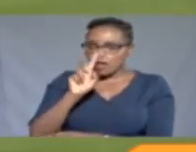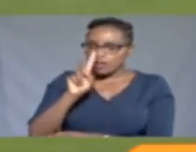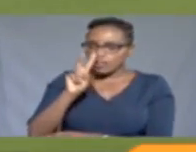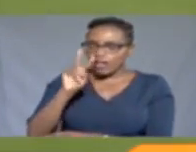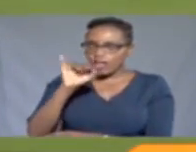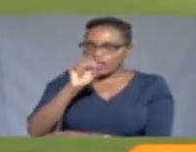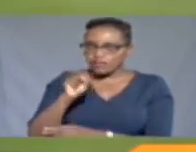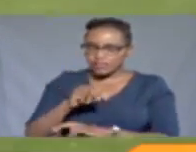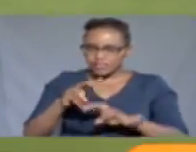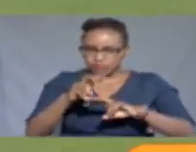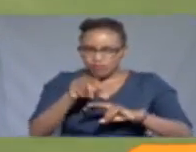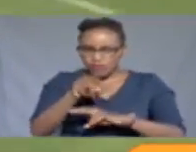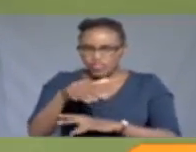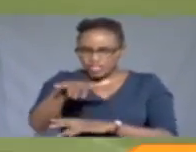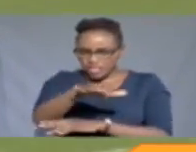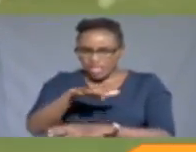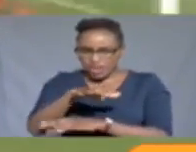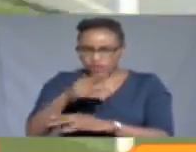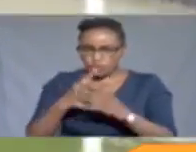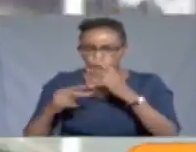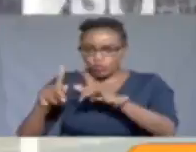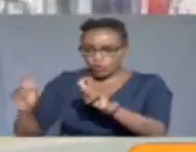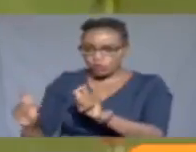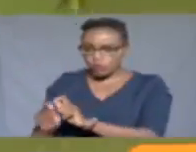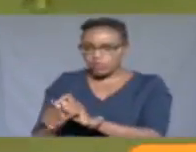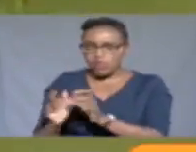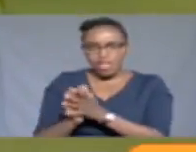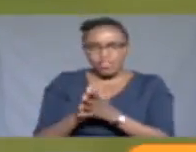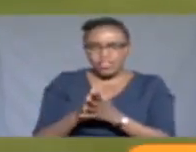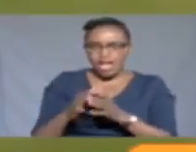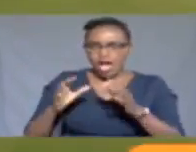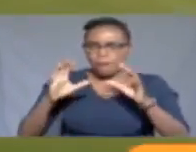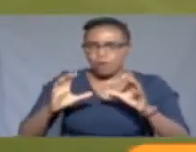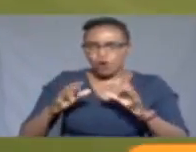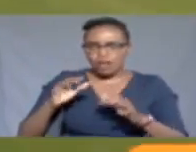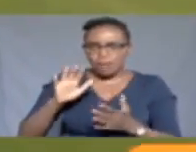did an inspection of the turf with both teams, and the ball could not